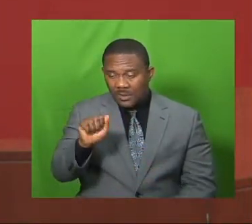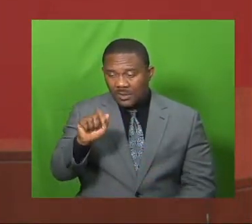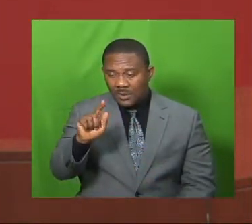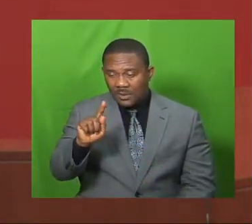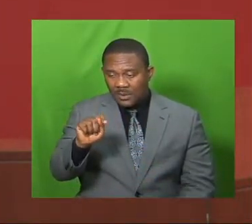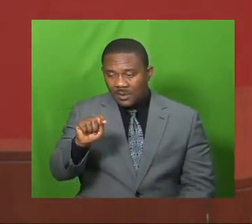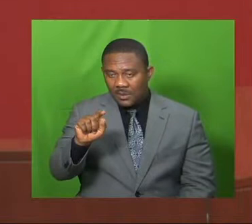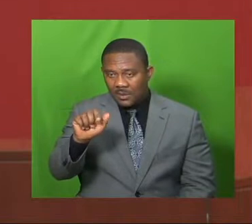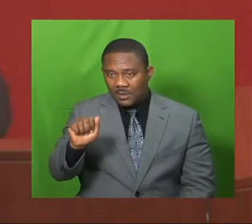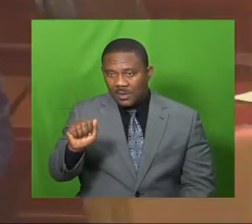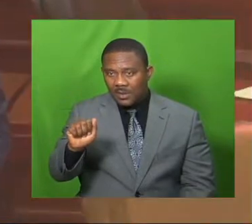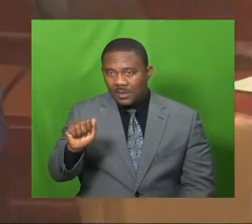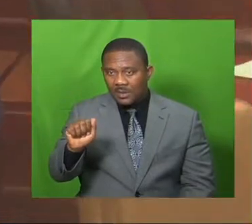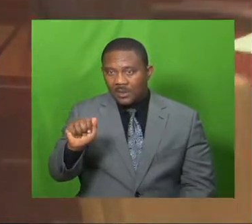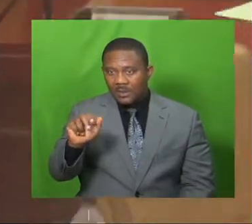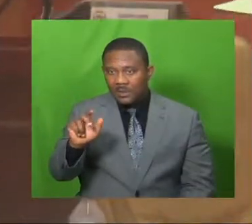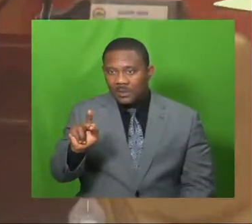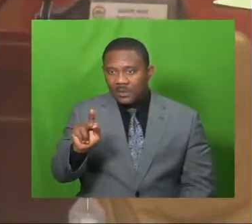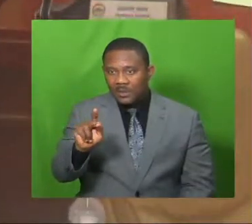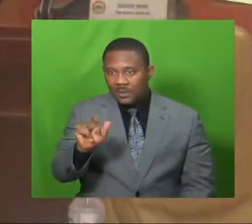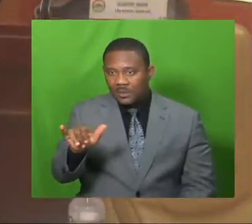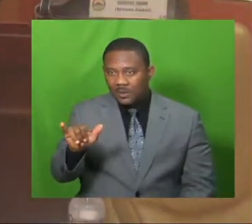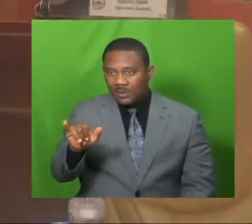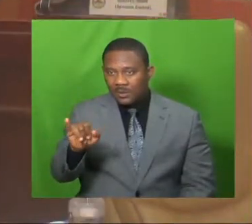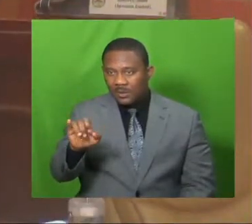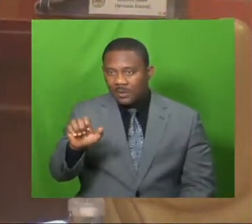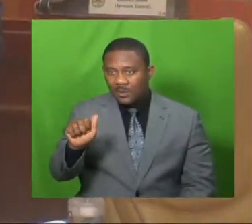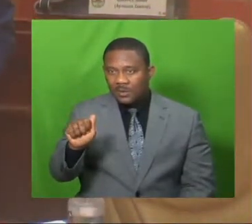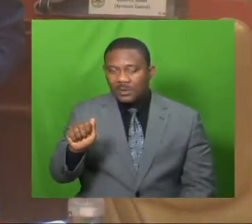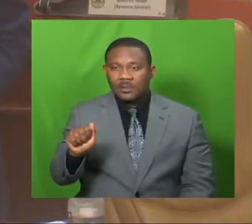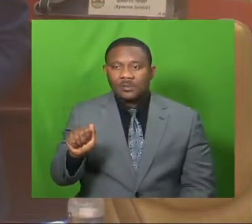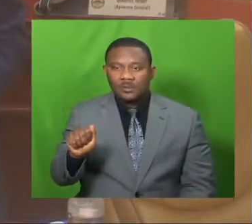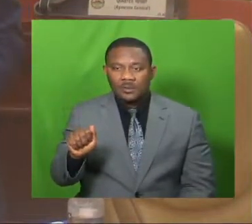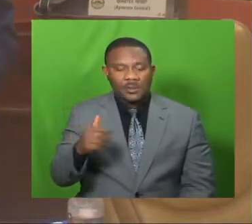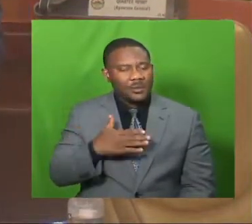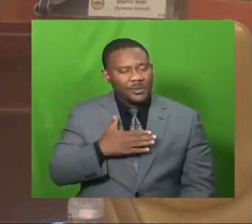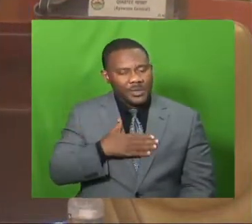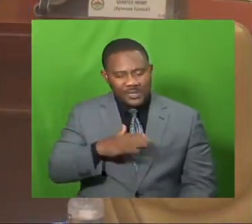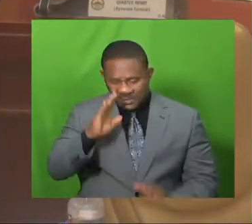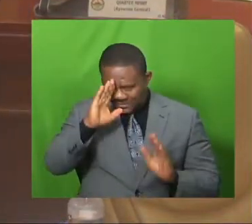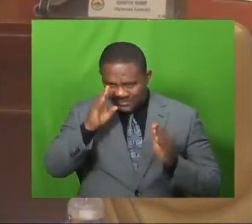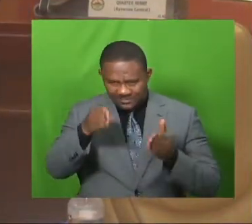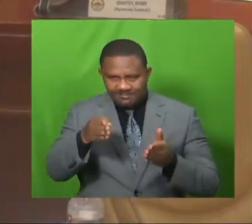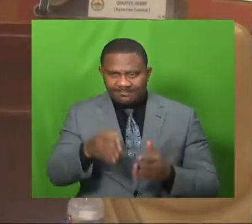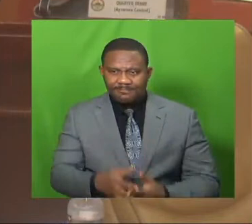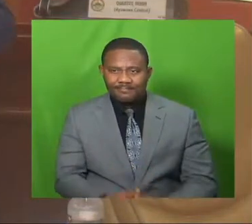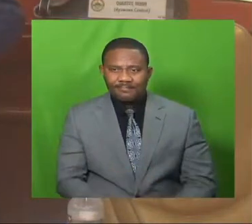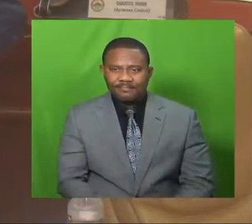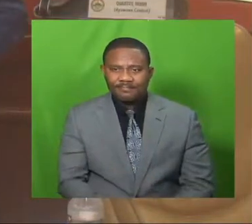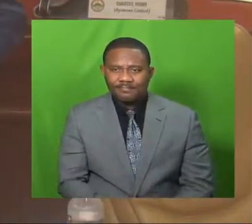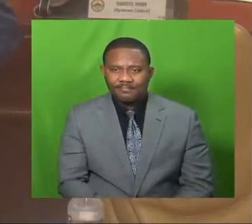minutes. 15 minutes. Don't listen to them. They don't have the floor. You have the floor. Honorable Speaker,